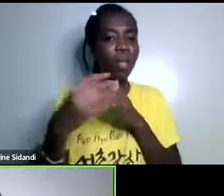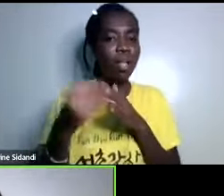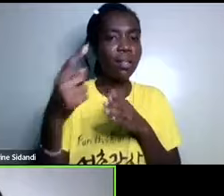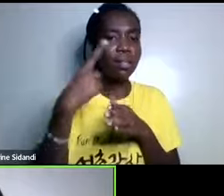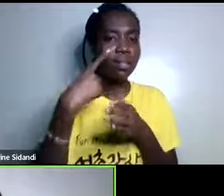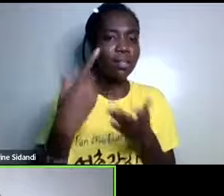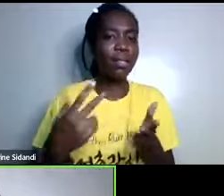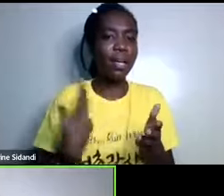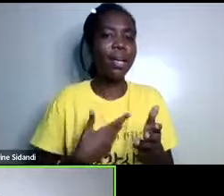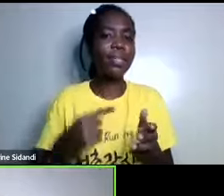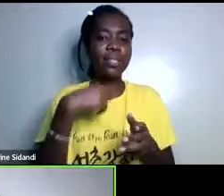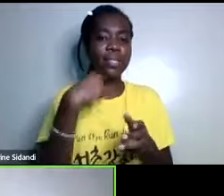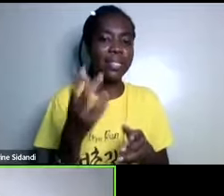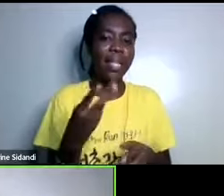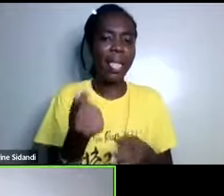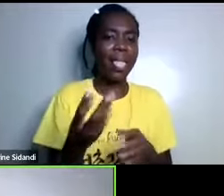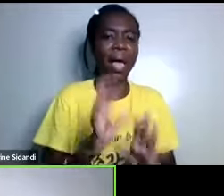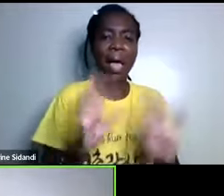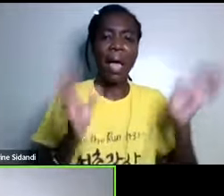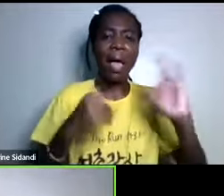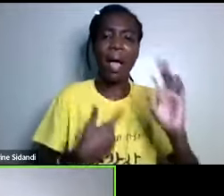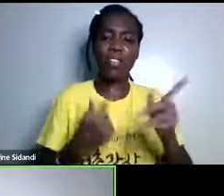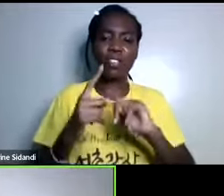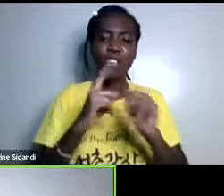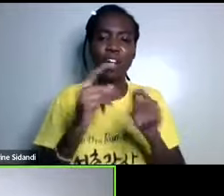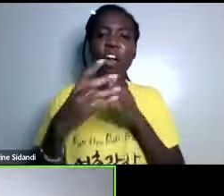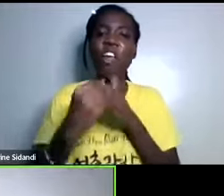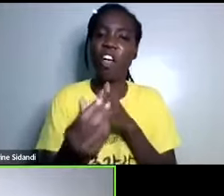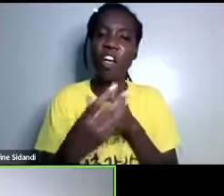saying shillings. We are talking dollars today, man.